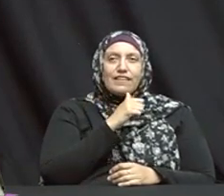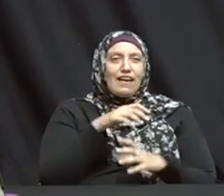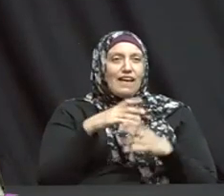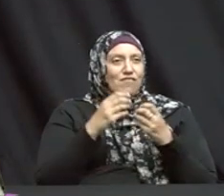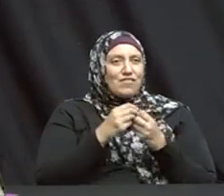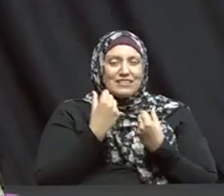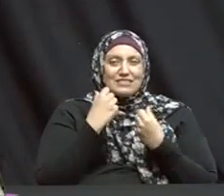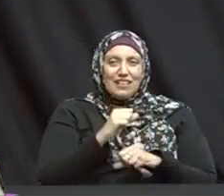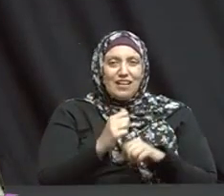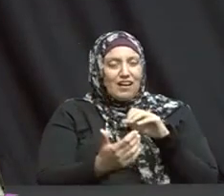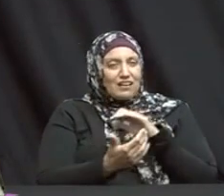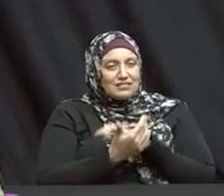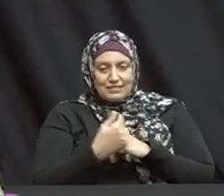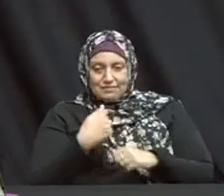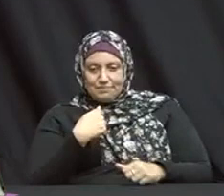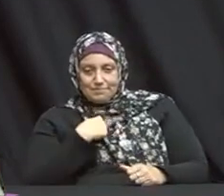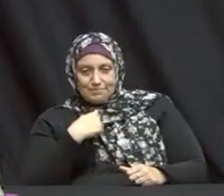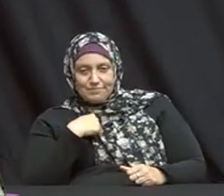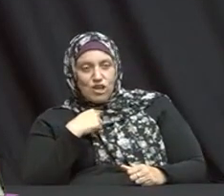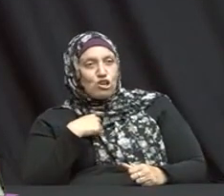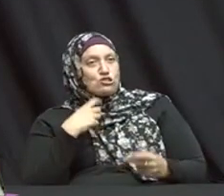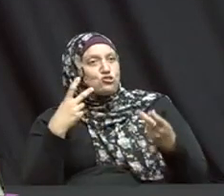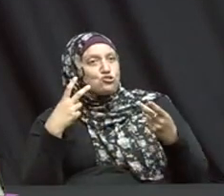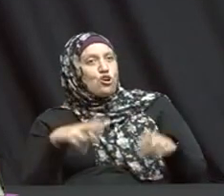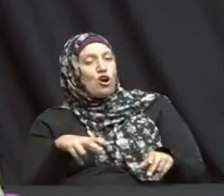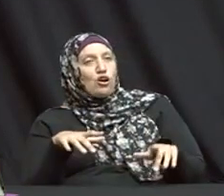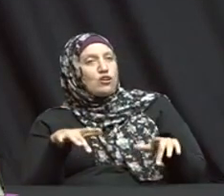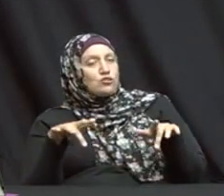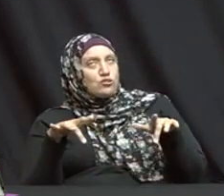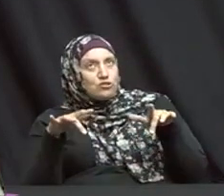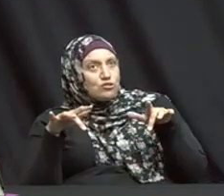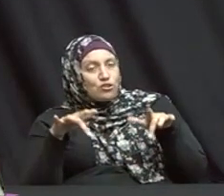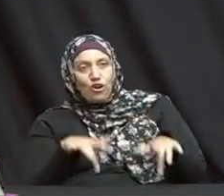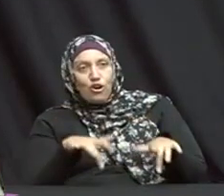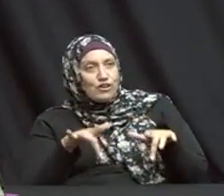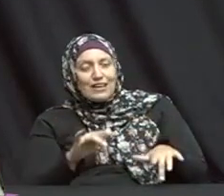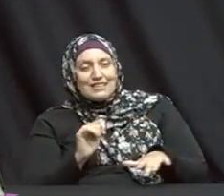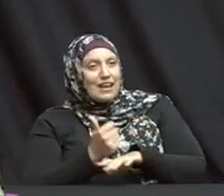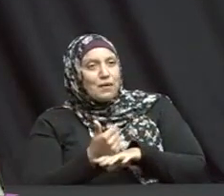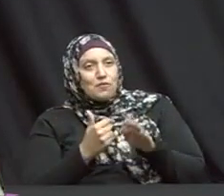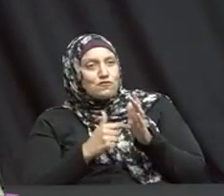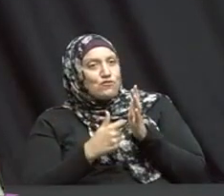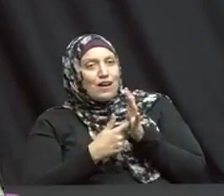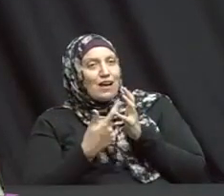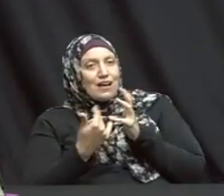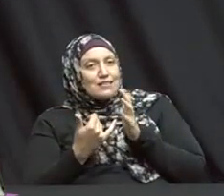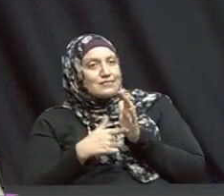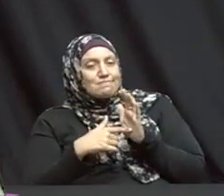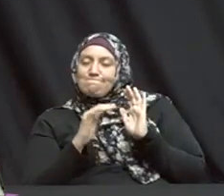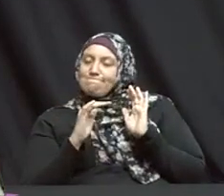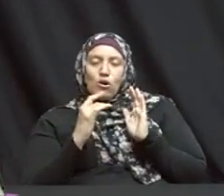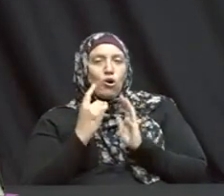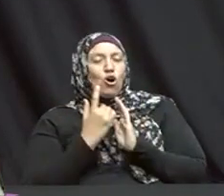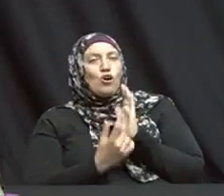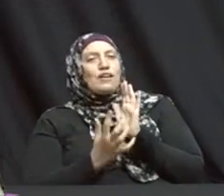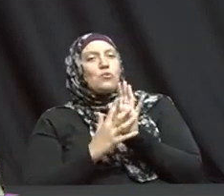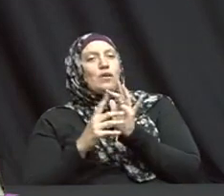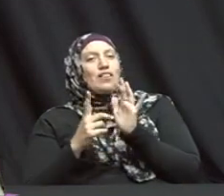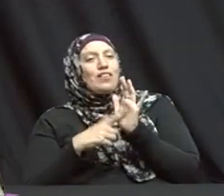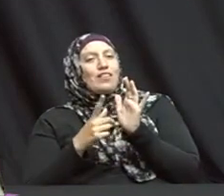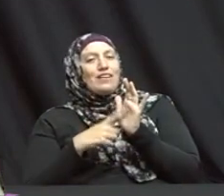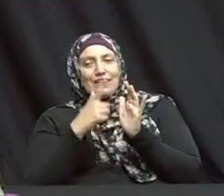he dies, then only his will be executed, or that trust arrangement will be executed up to the one third of his